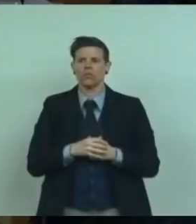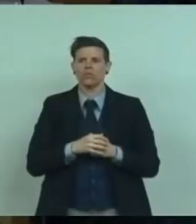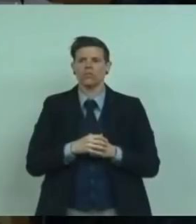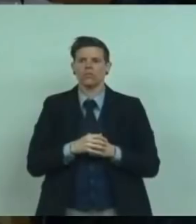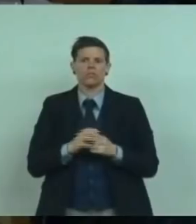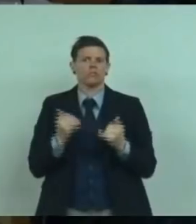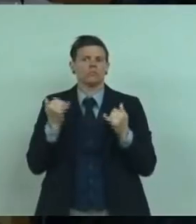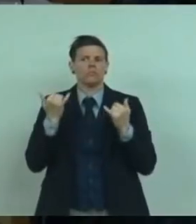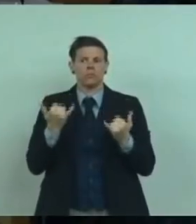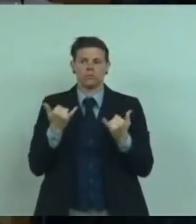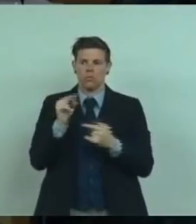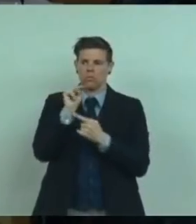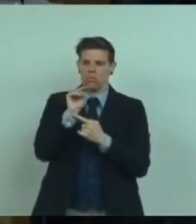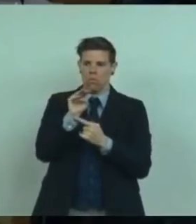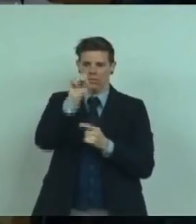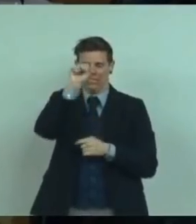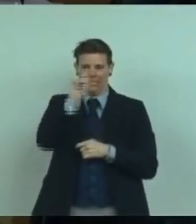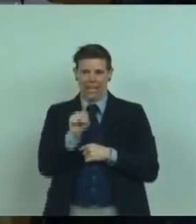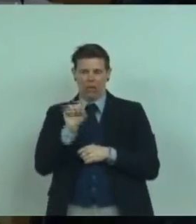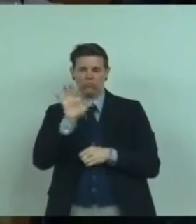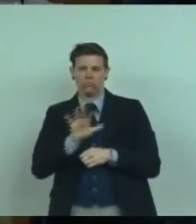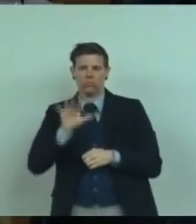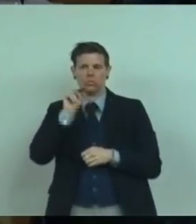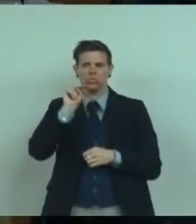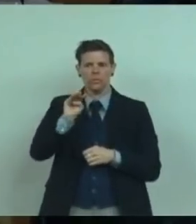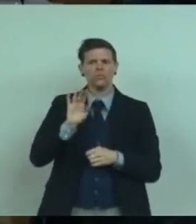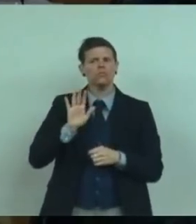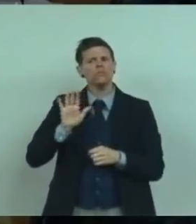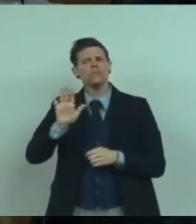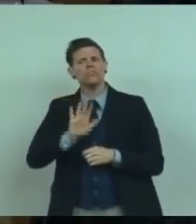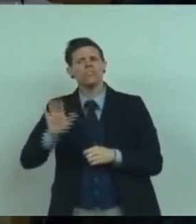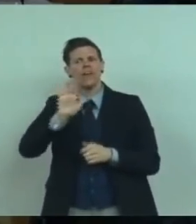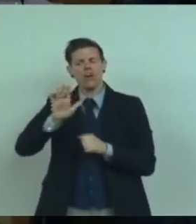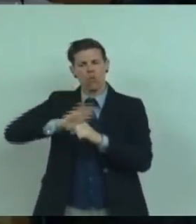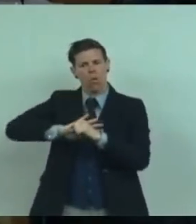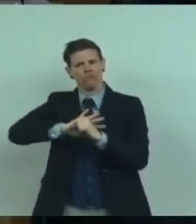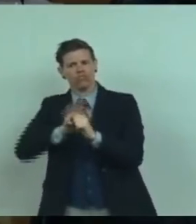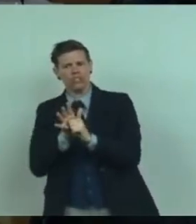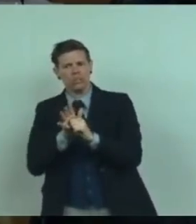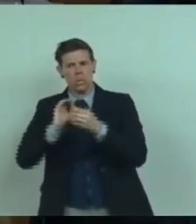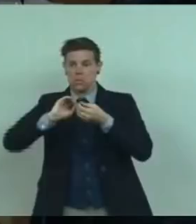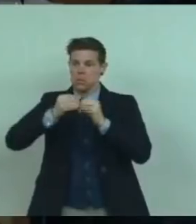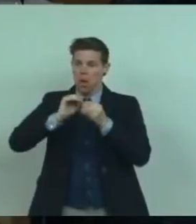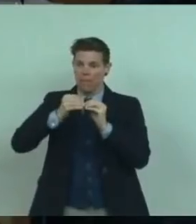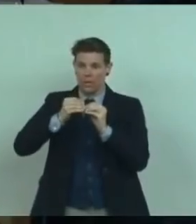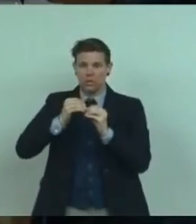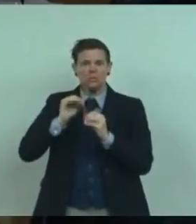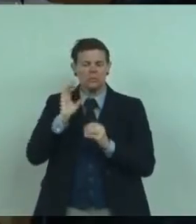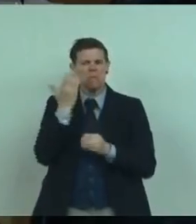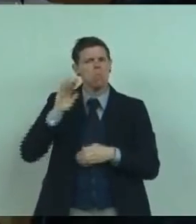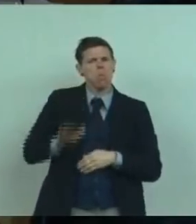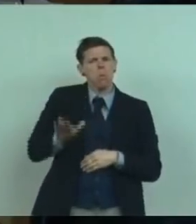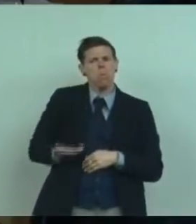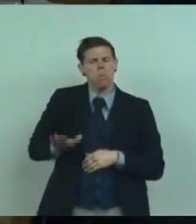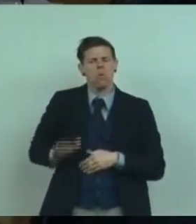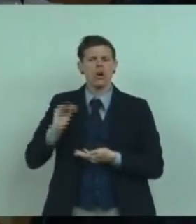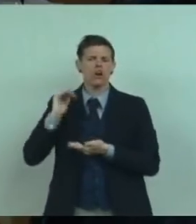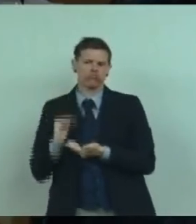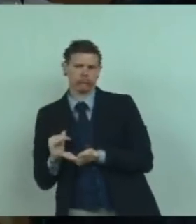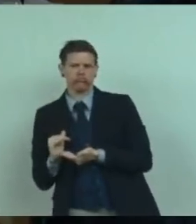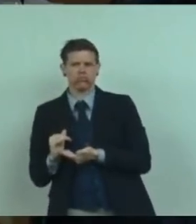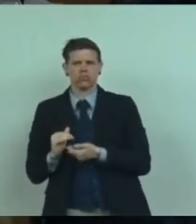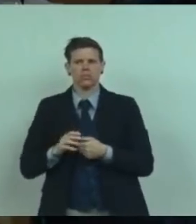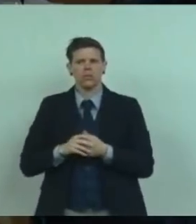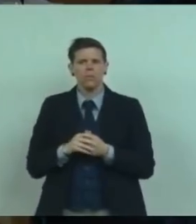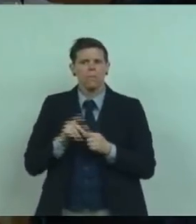now, the southern part of the state has a comparatively low number of cases, but as we heard earlier, that can change. And